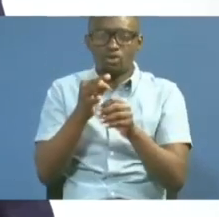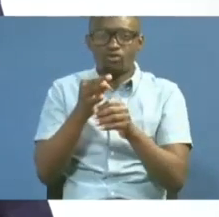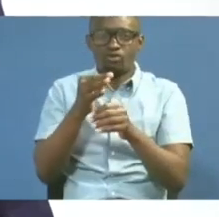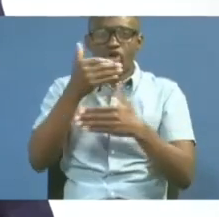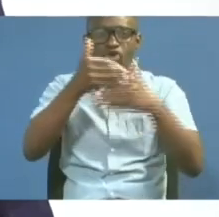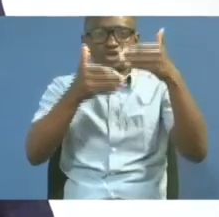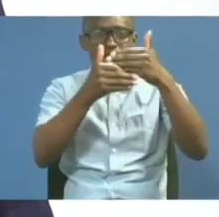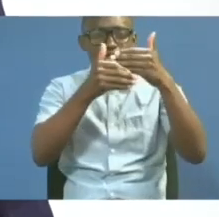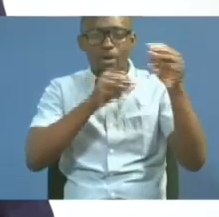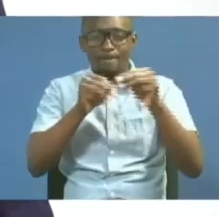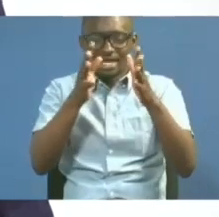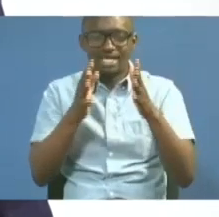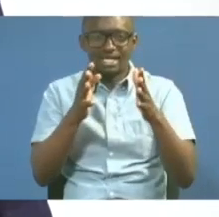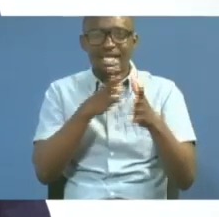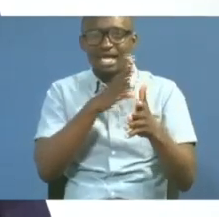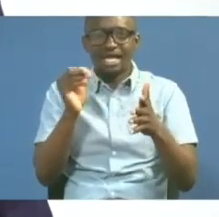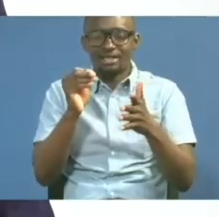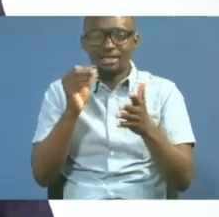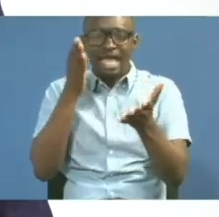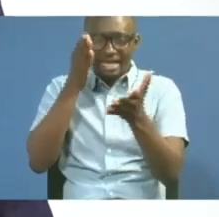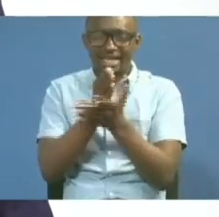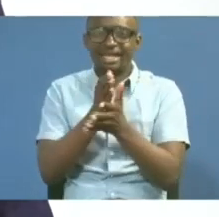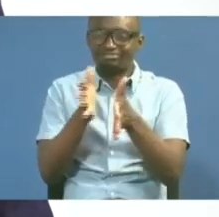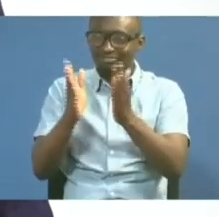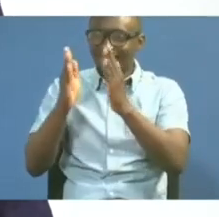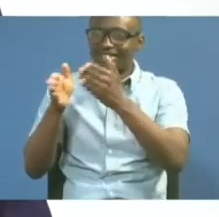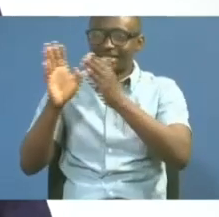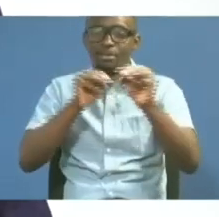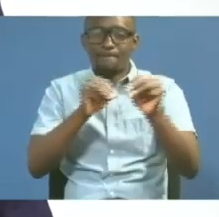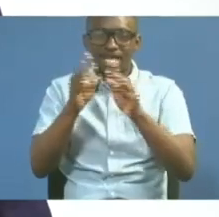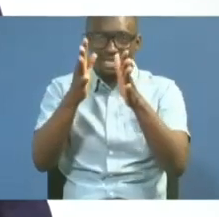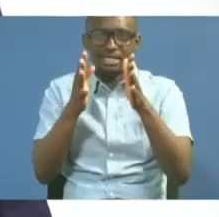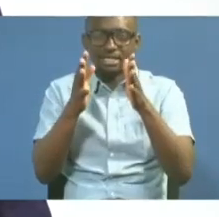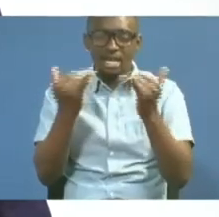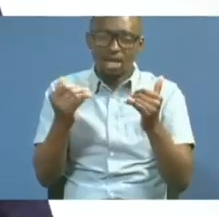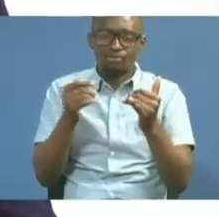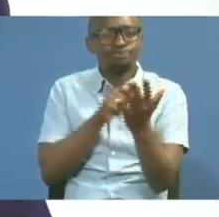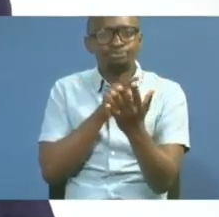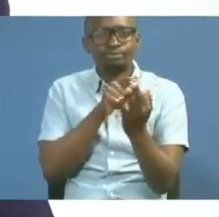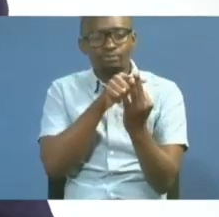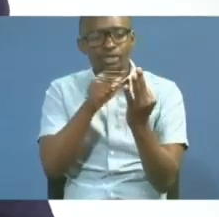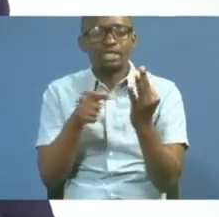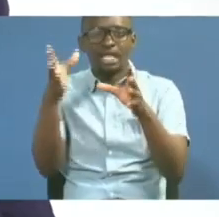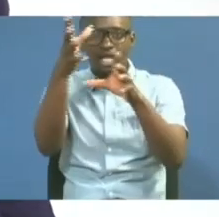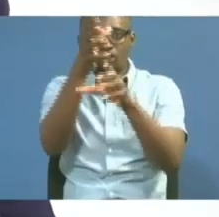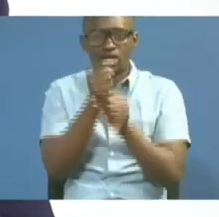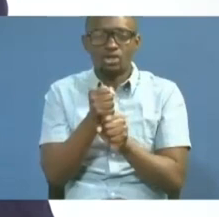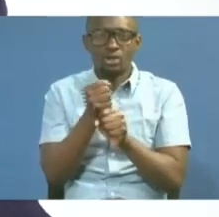for Construction Managers and the Association for the Real Estate Managers. These